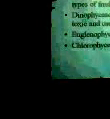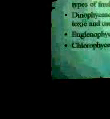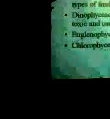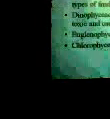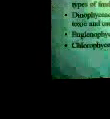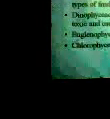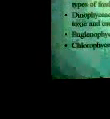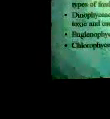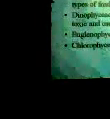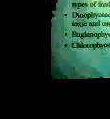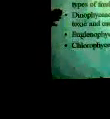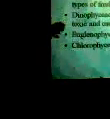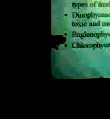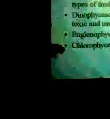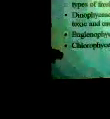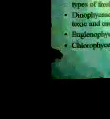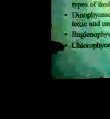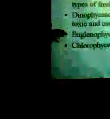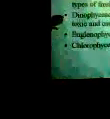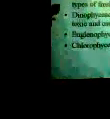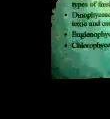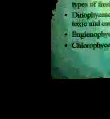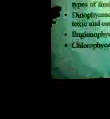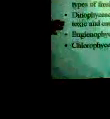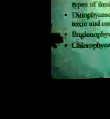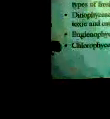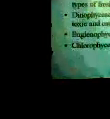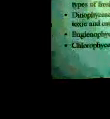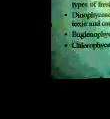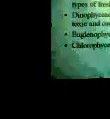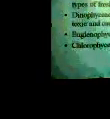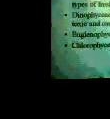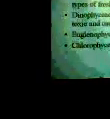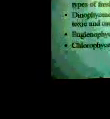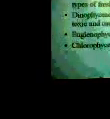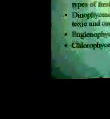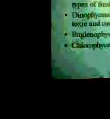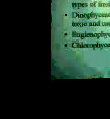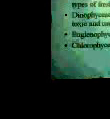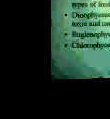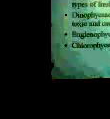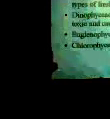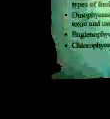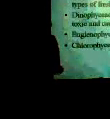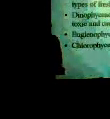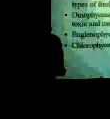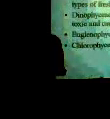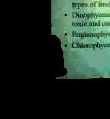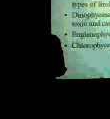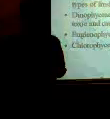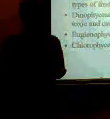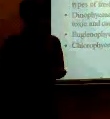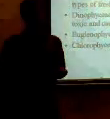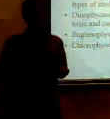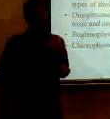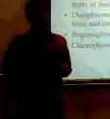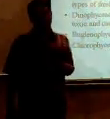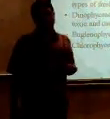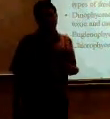about the level that you should know things when it comes to